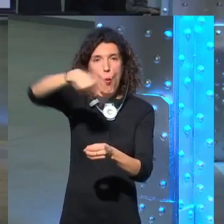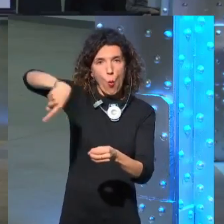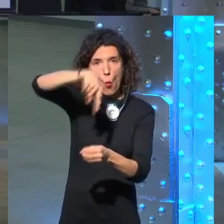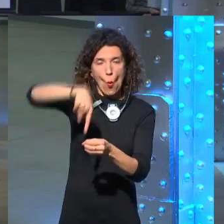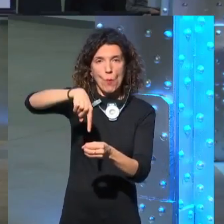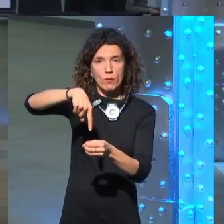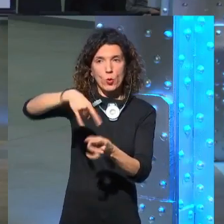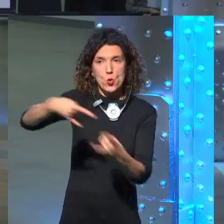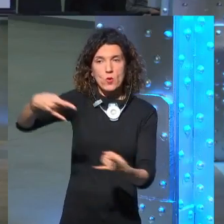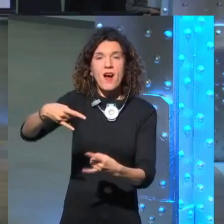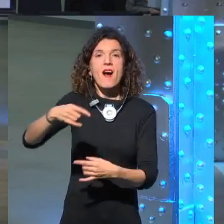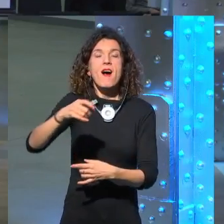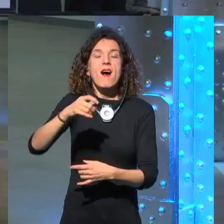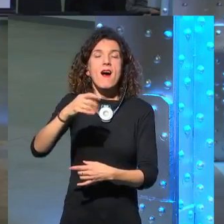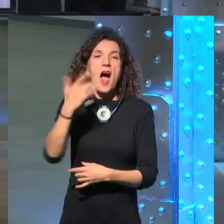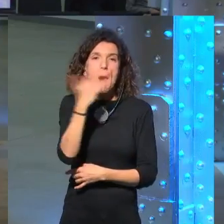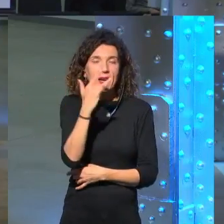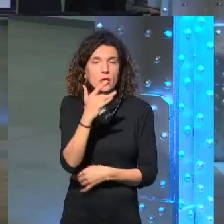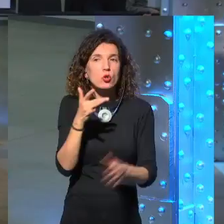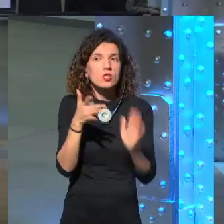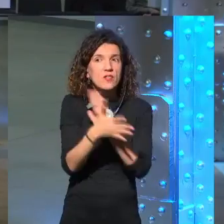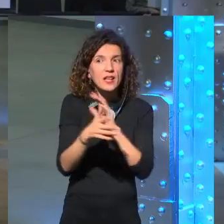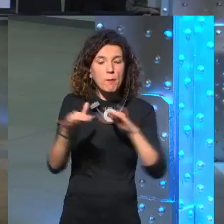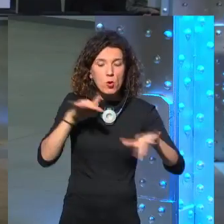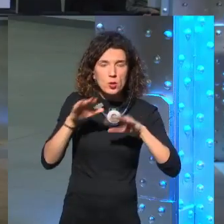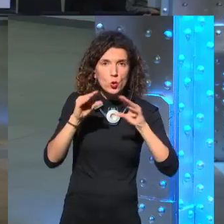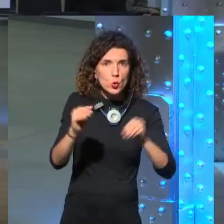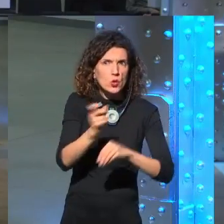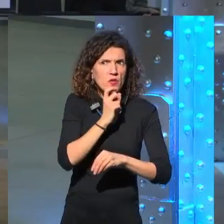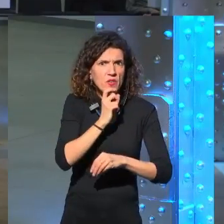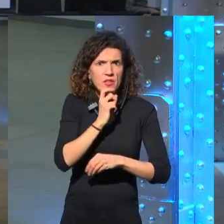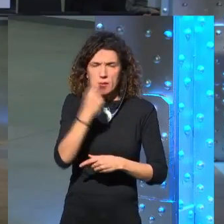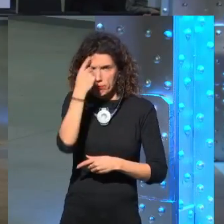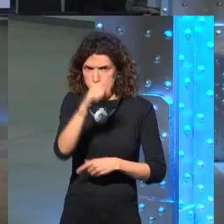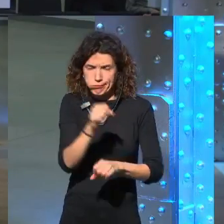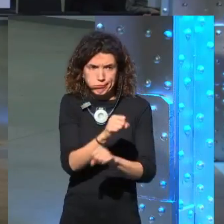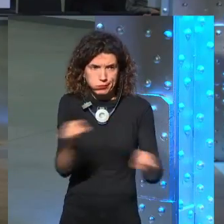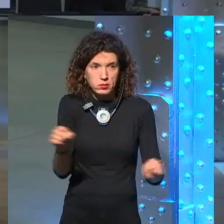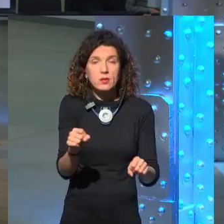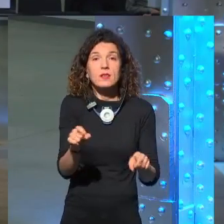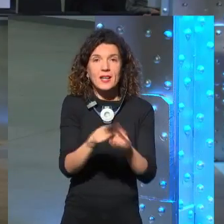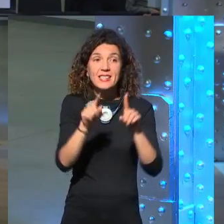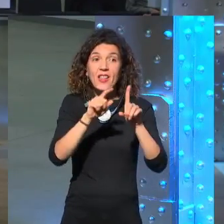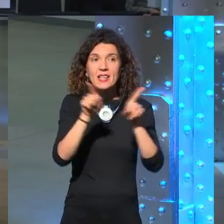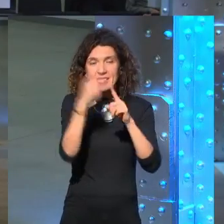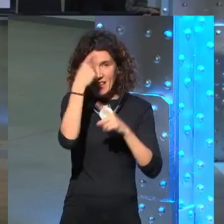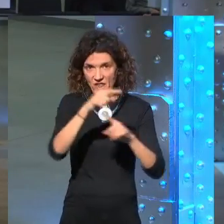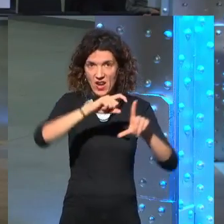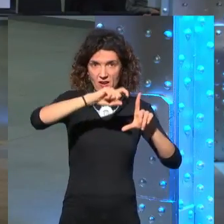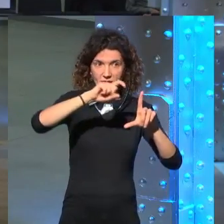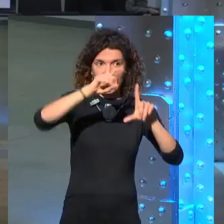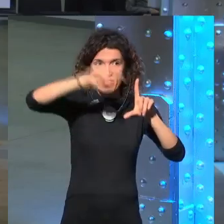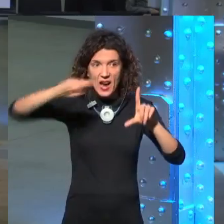difficult to predict. And here is in fact a diagram which helps you to know what this pendulum is going to